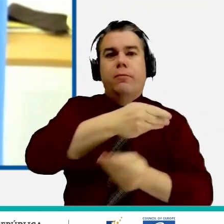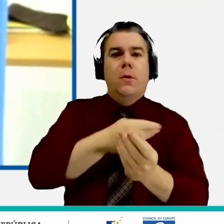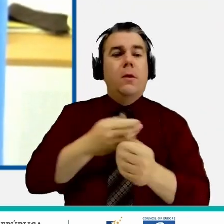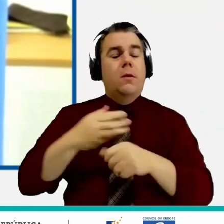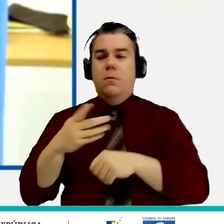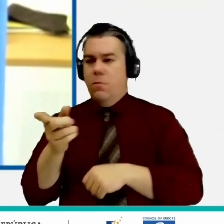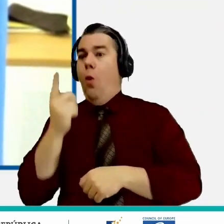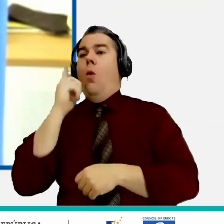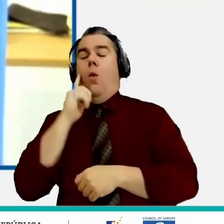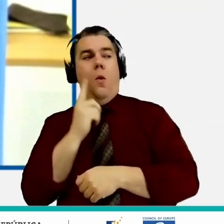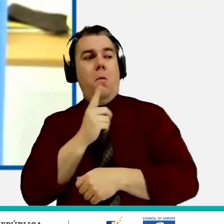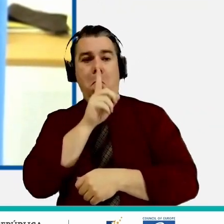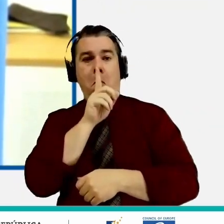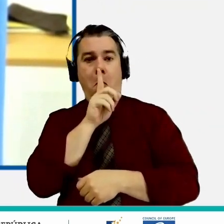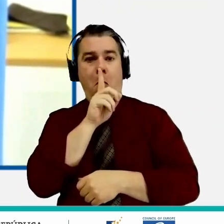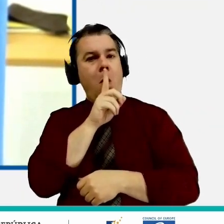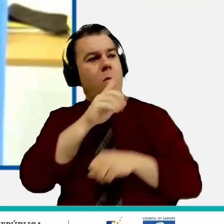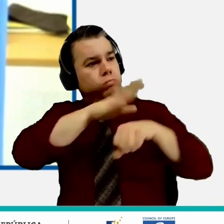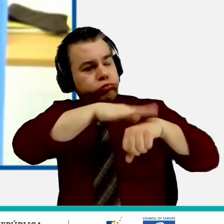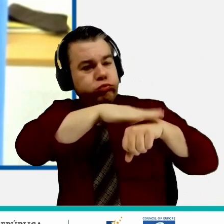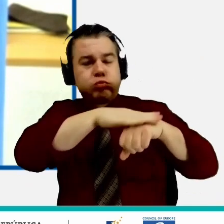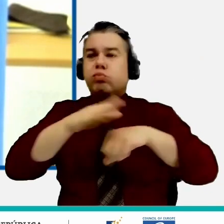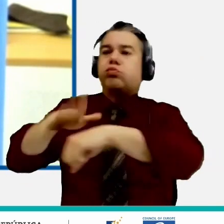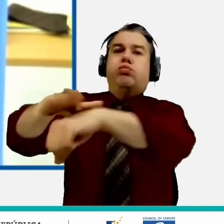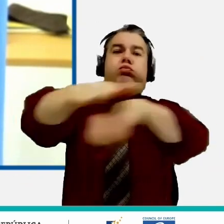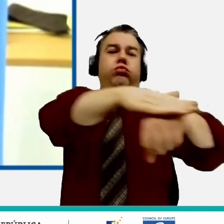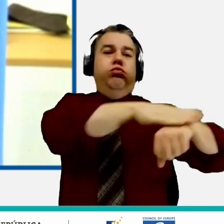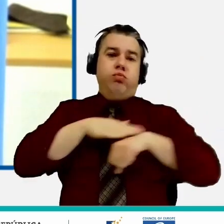The implementation of these two conventions has resulted in